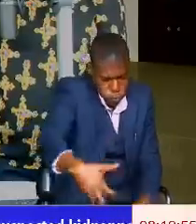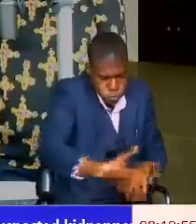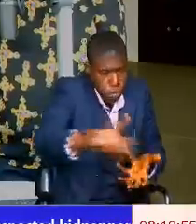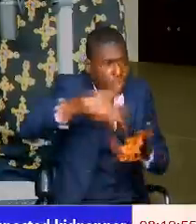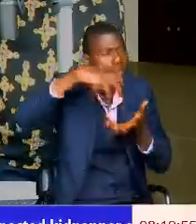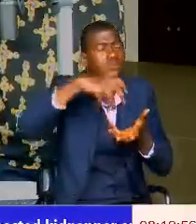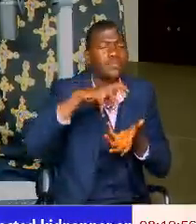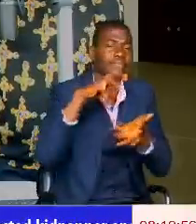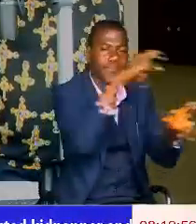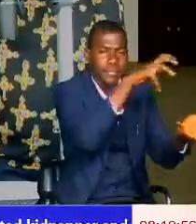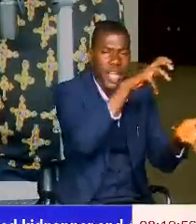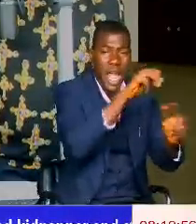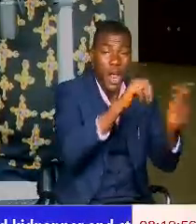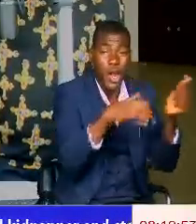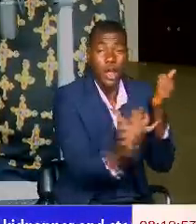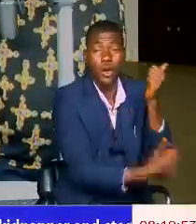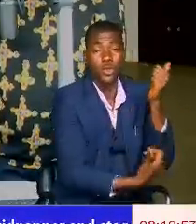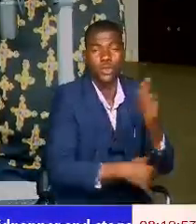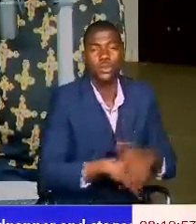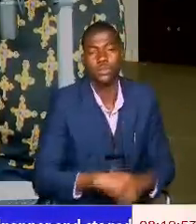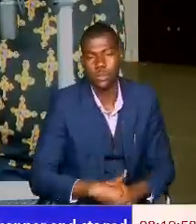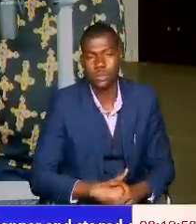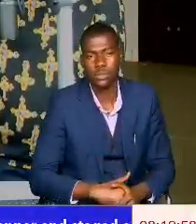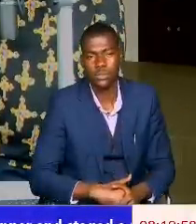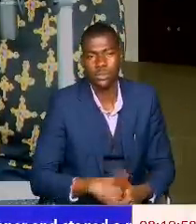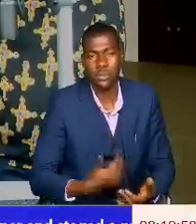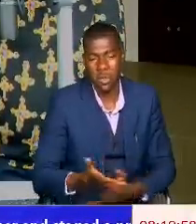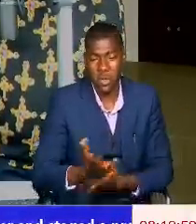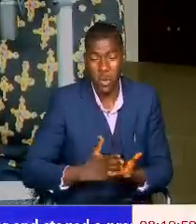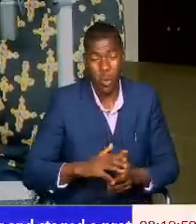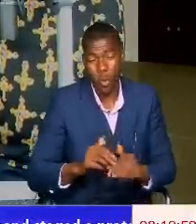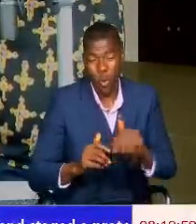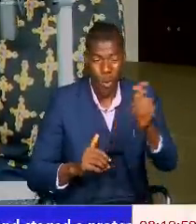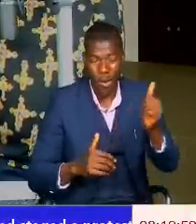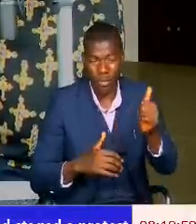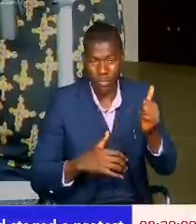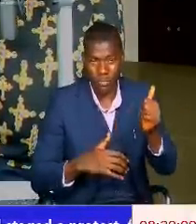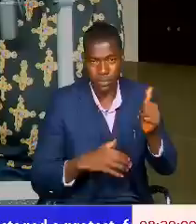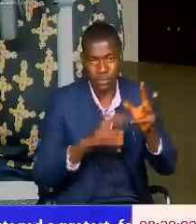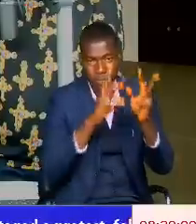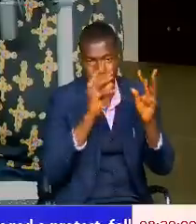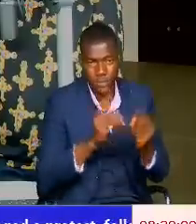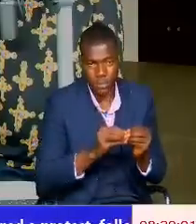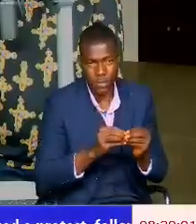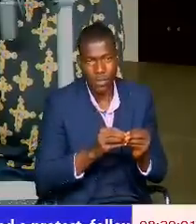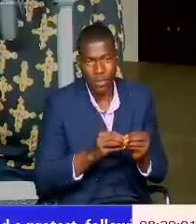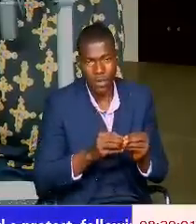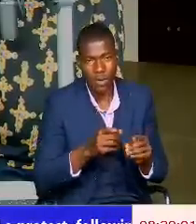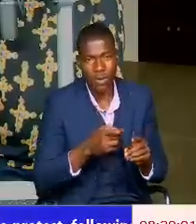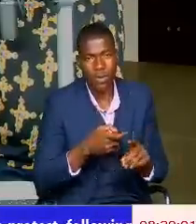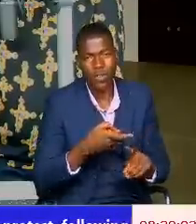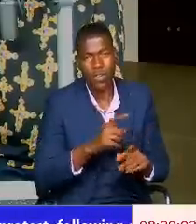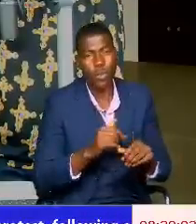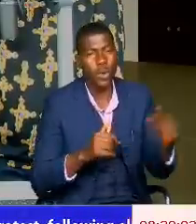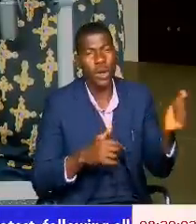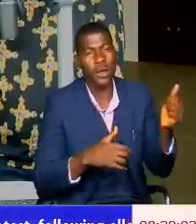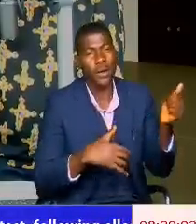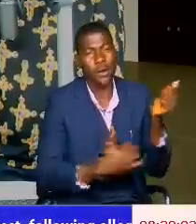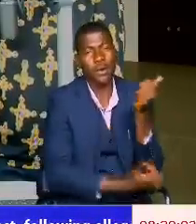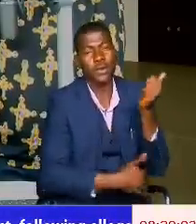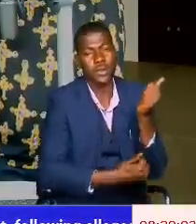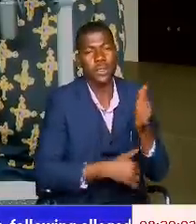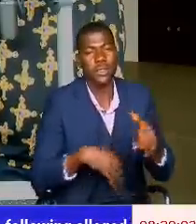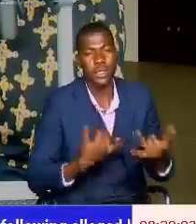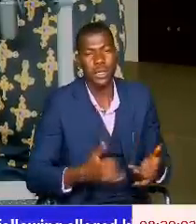Some of these foreign construction companies, if when I see them, they work. Any place where when I see say they make a yard, make